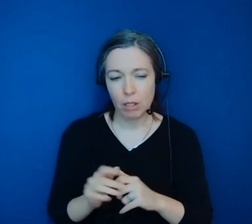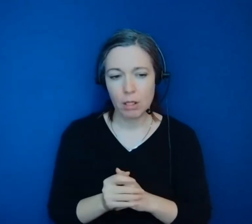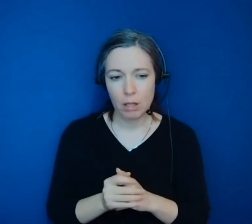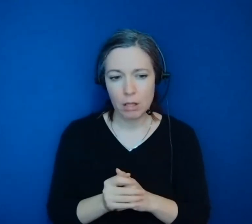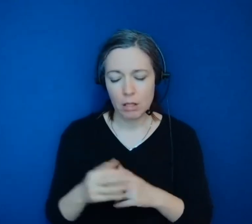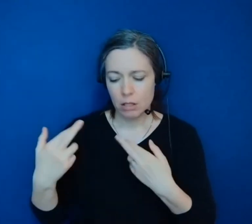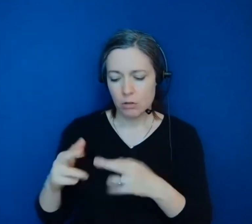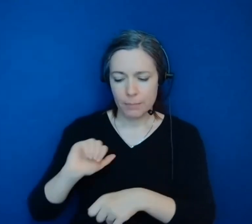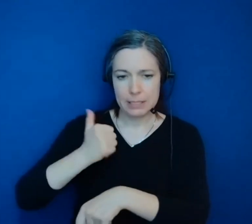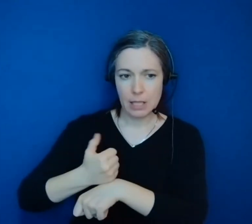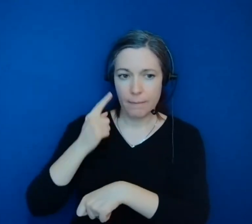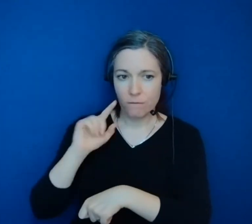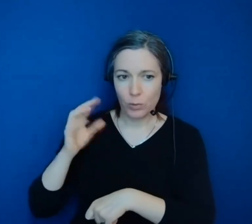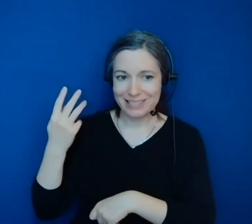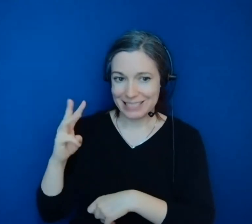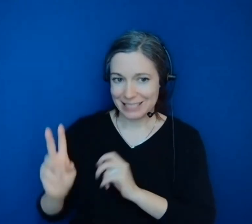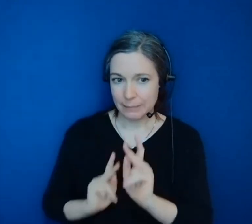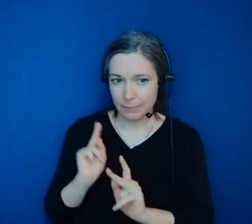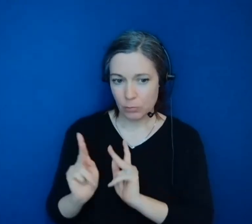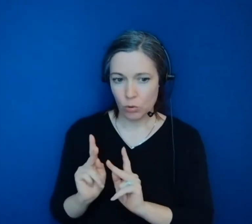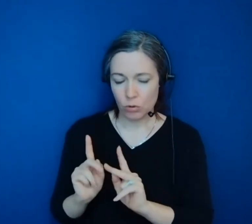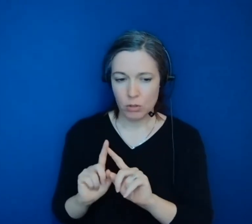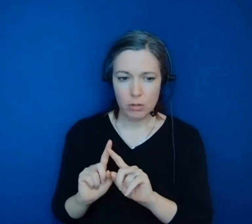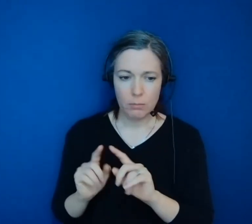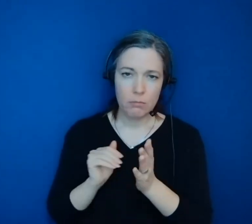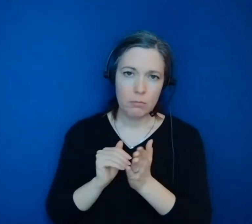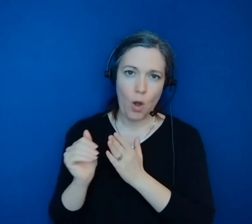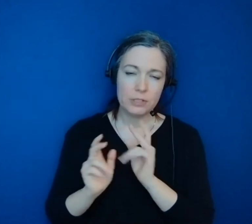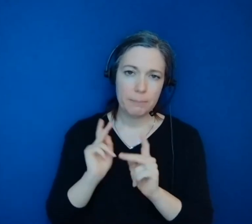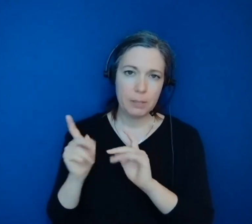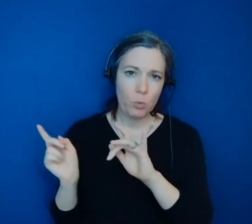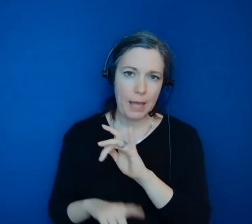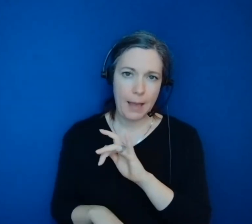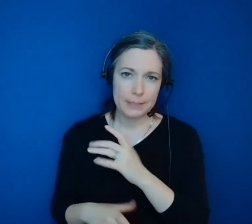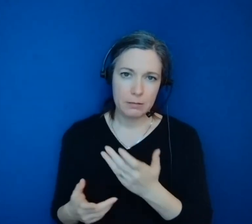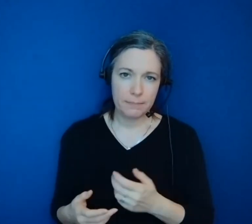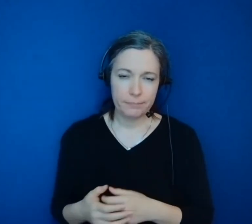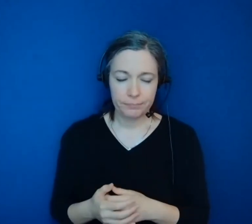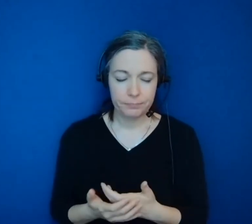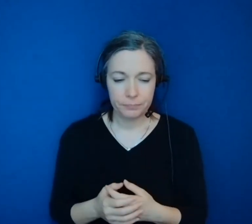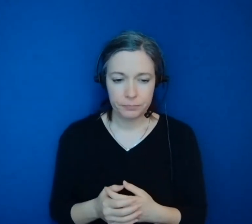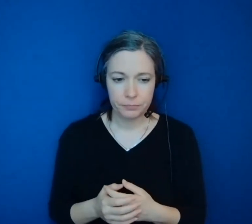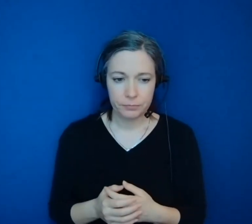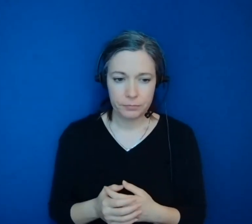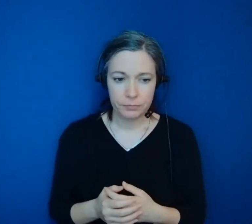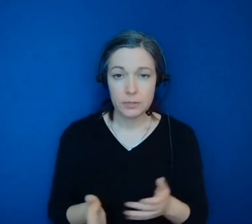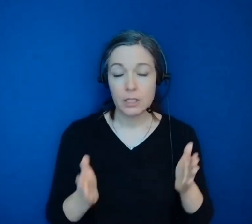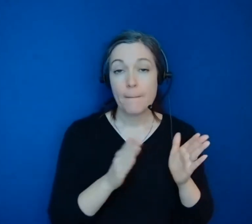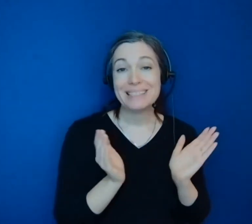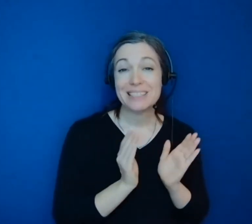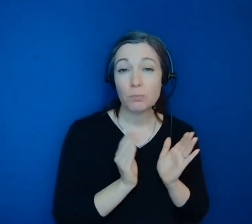room is set up for 16 but like very frequently people will be absent or stuff. And then my